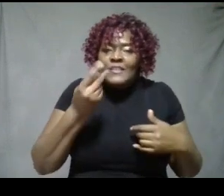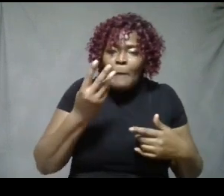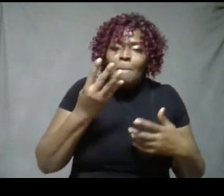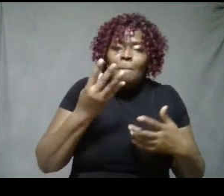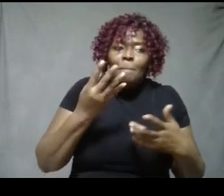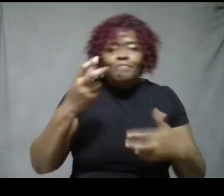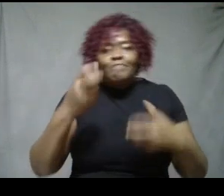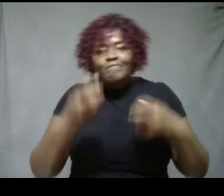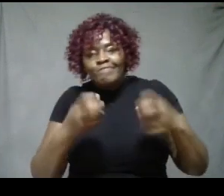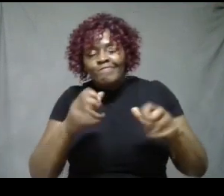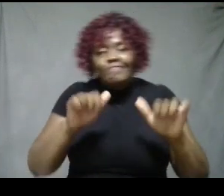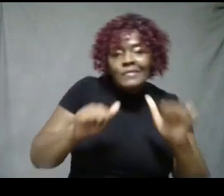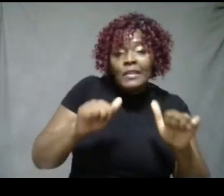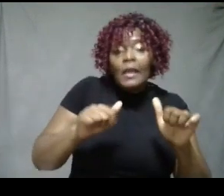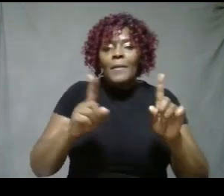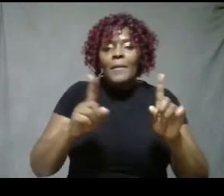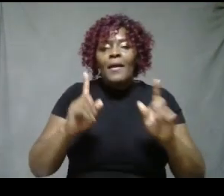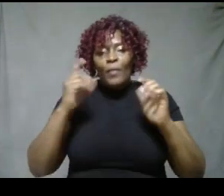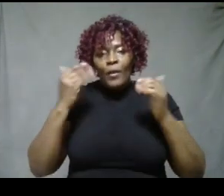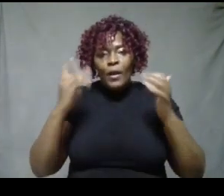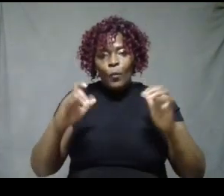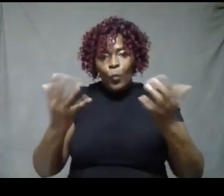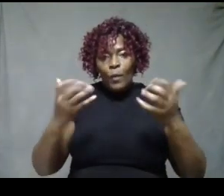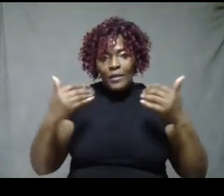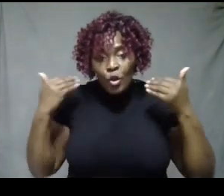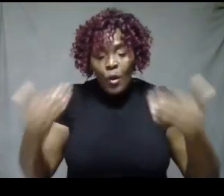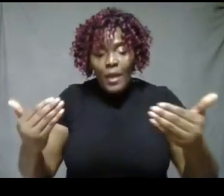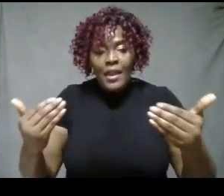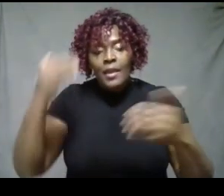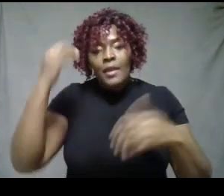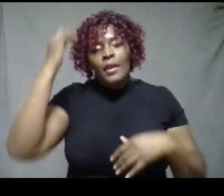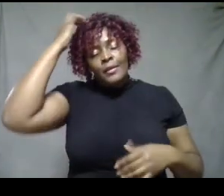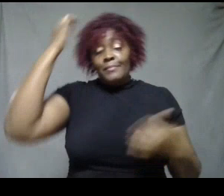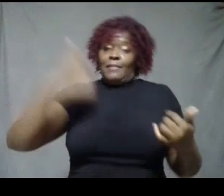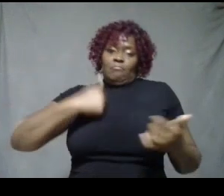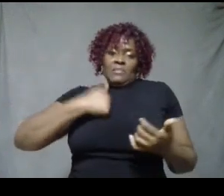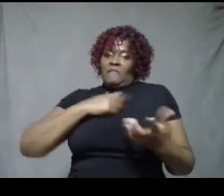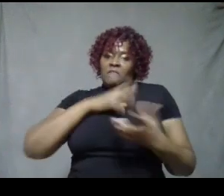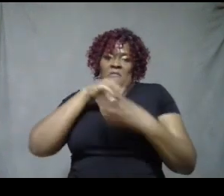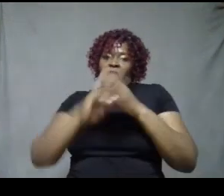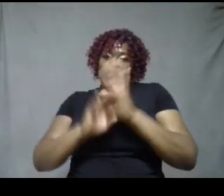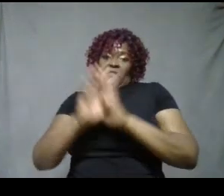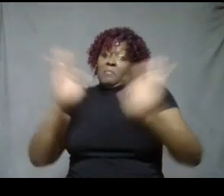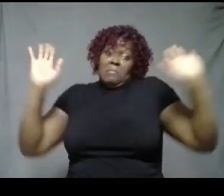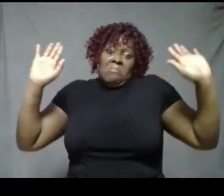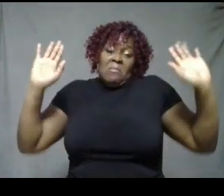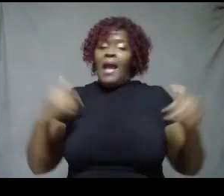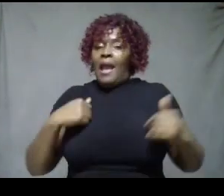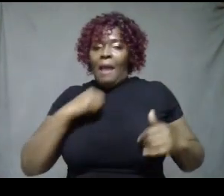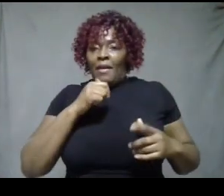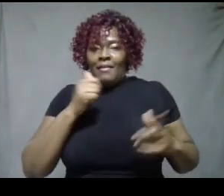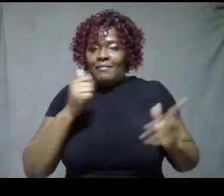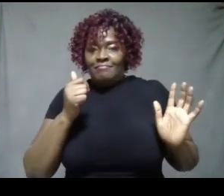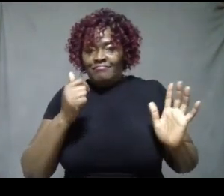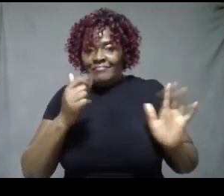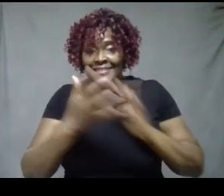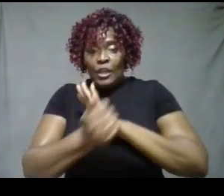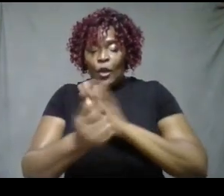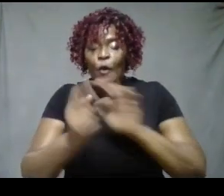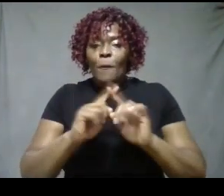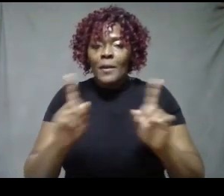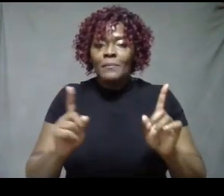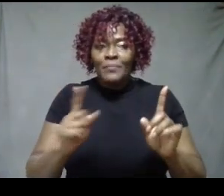this. And we really need somebody, the caliper of these guys. I'm not a development person, but it looks pretty good. We've had some real Mickey Mouse developers in this